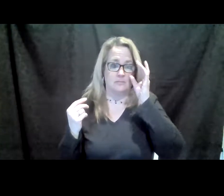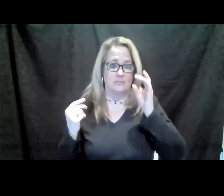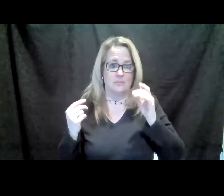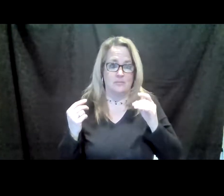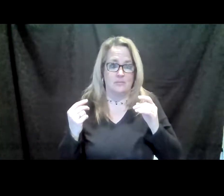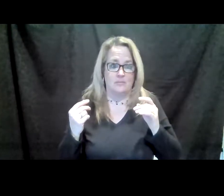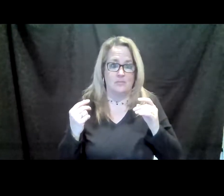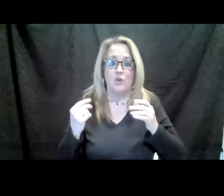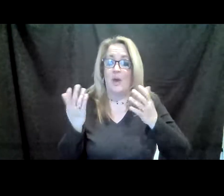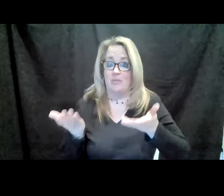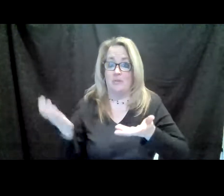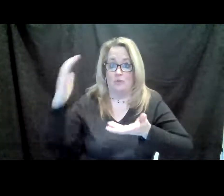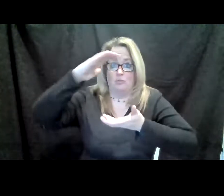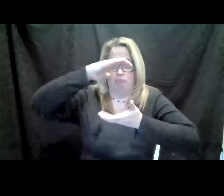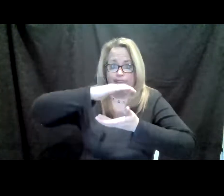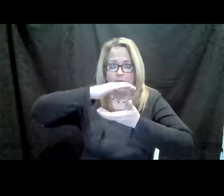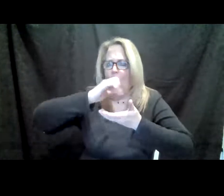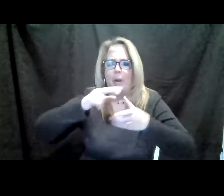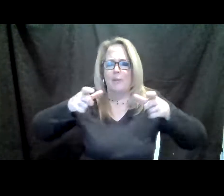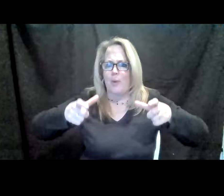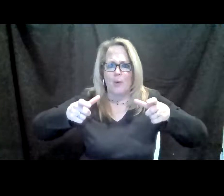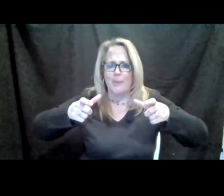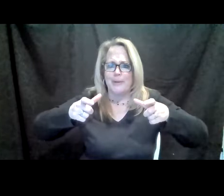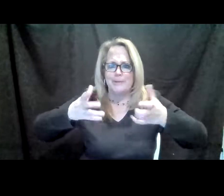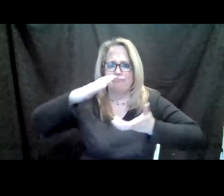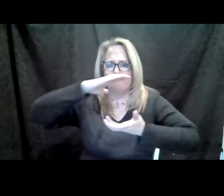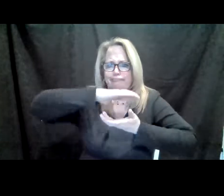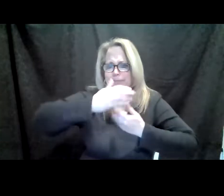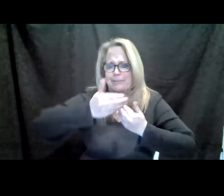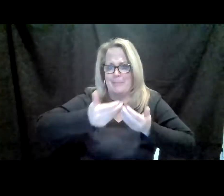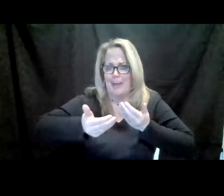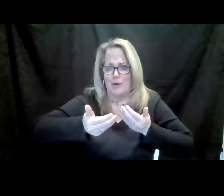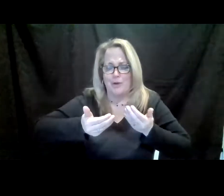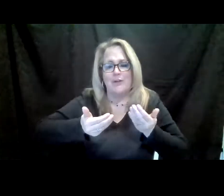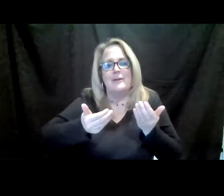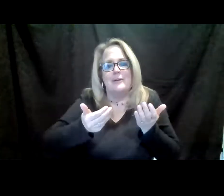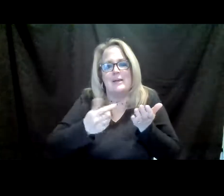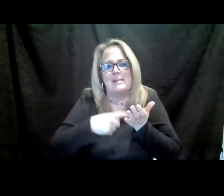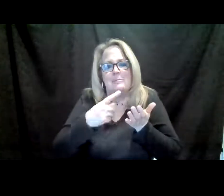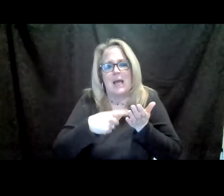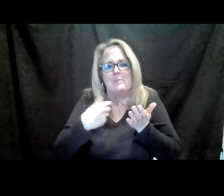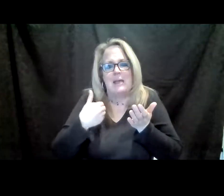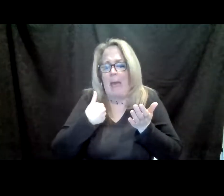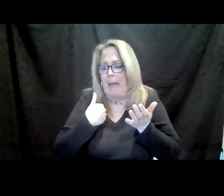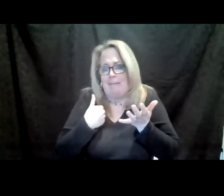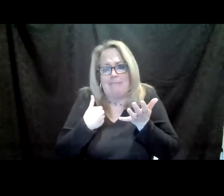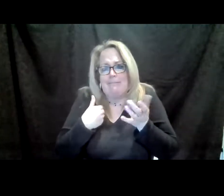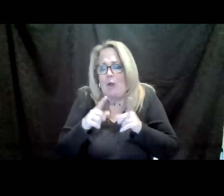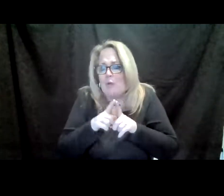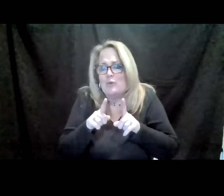hands together, whatever form you have. I have sometimes kind of sewn them together